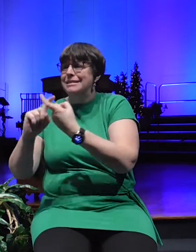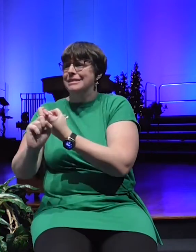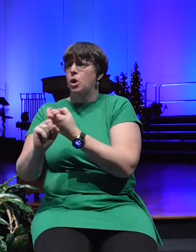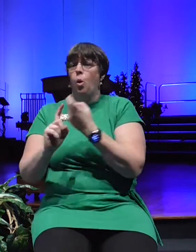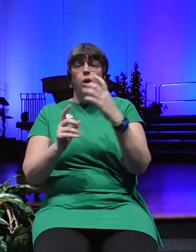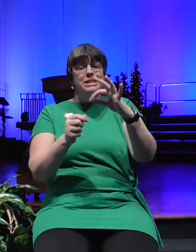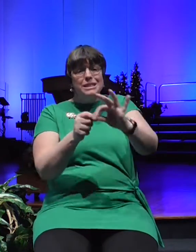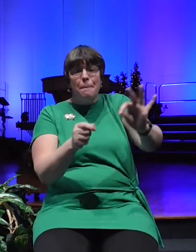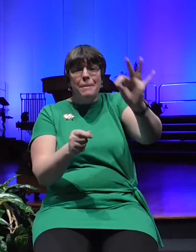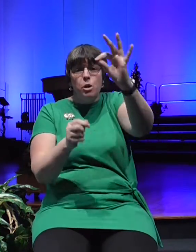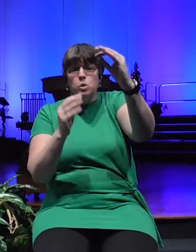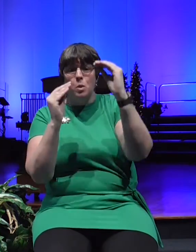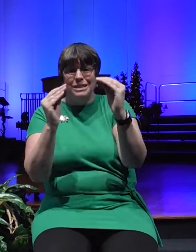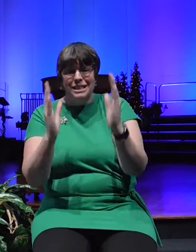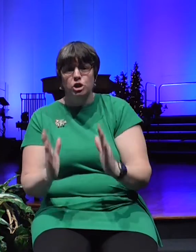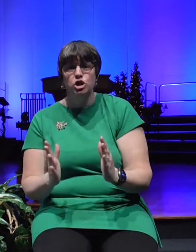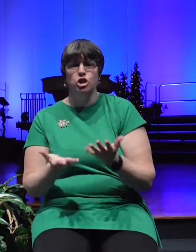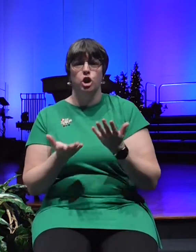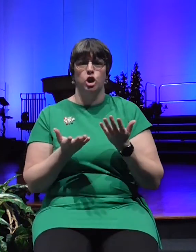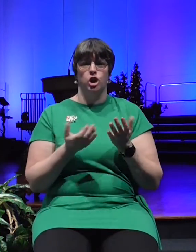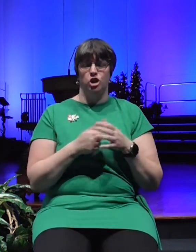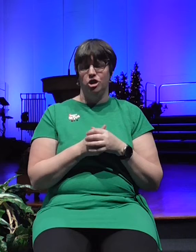spiritual teachers and mentors.